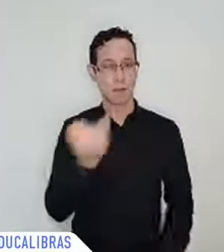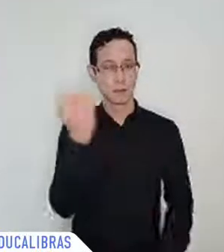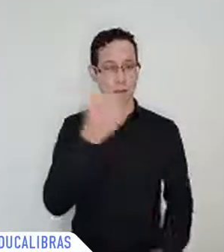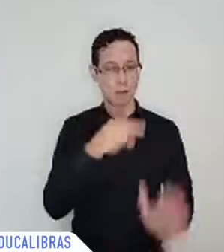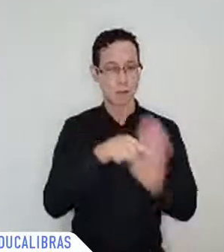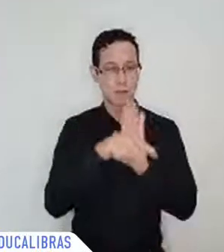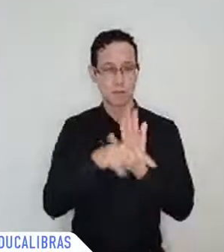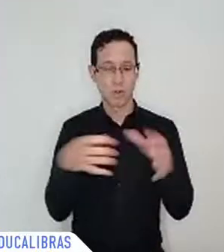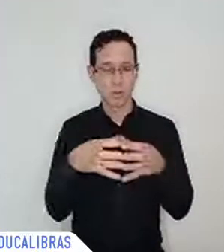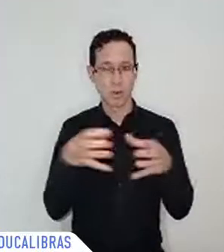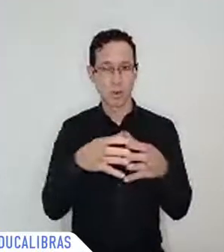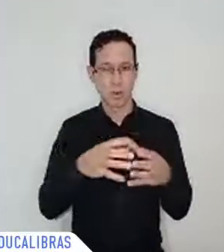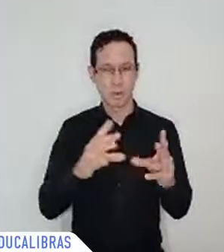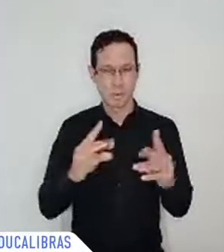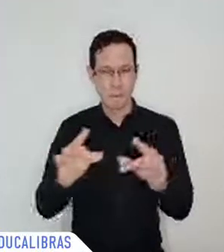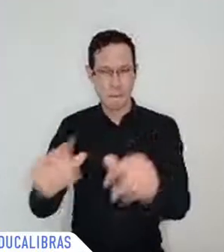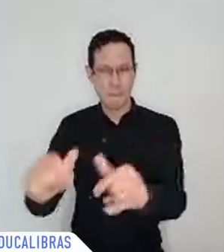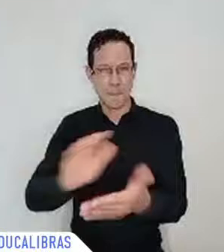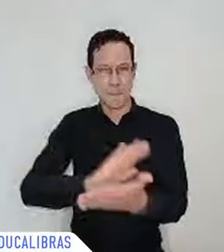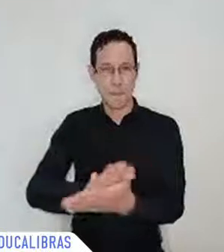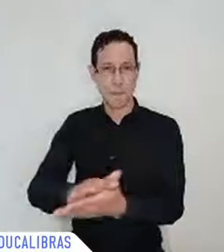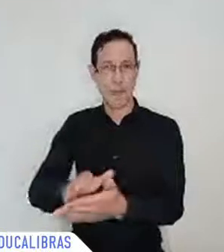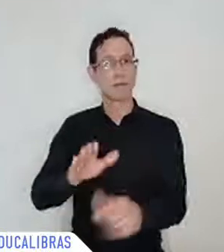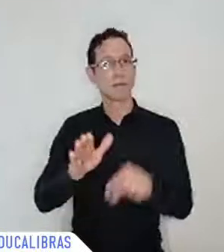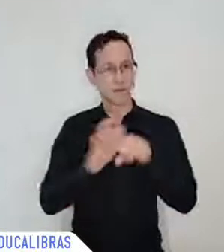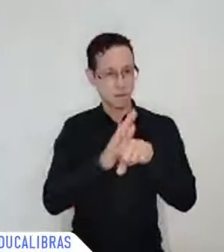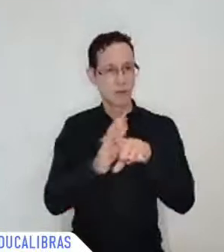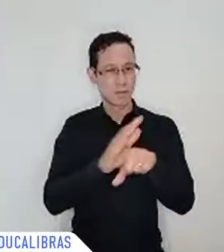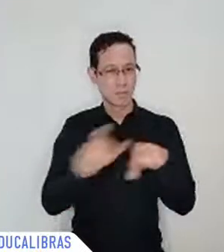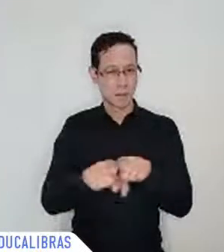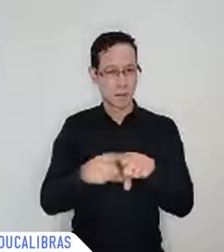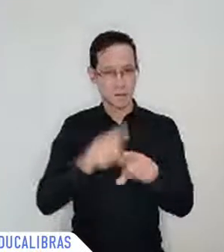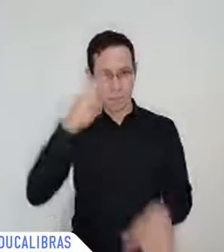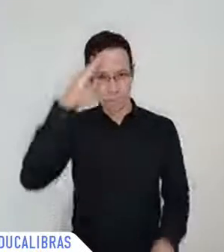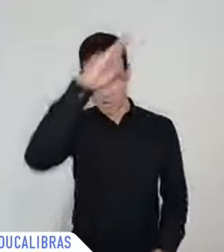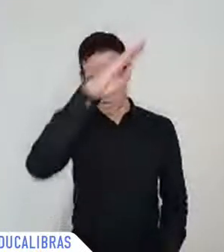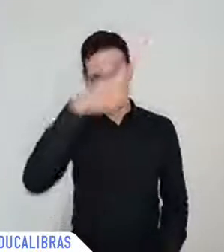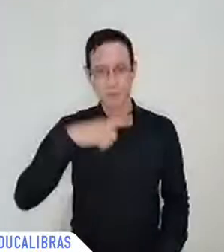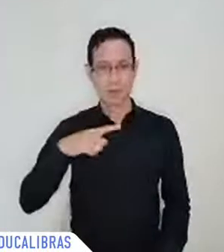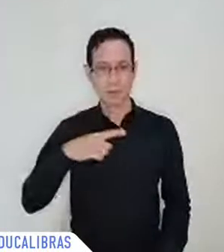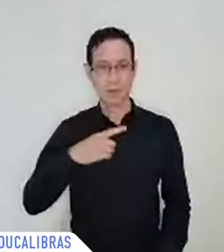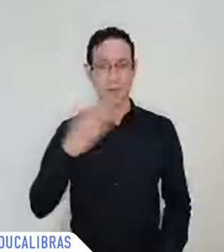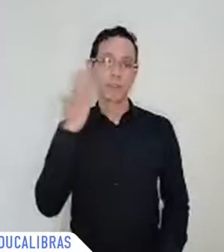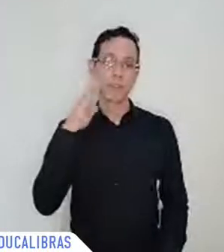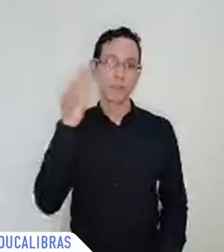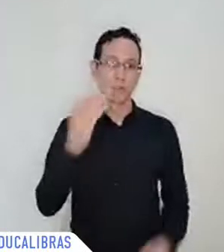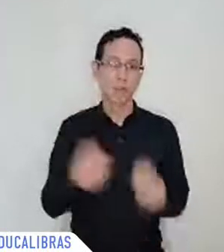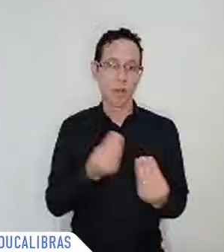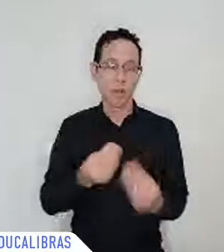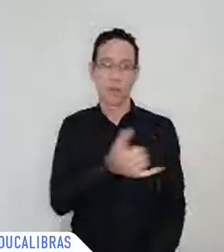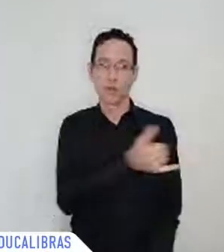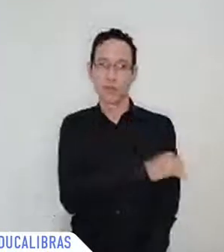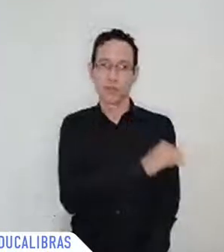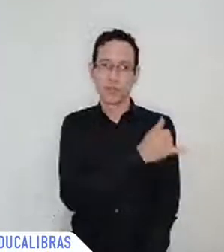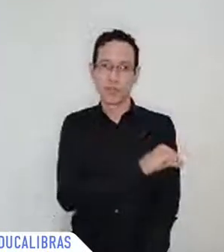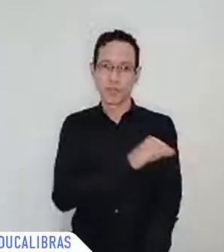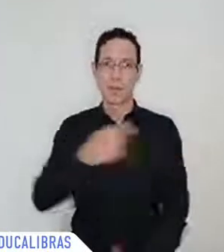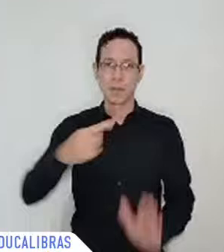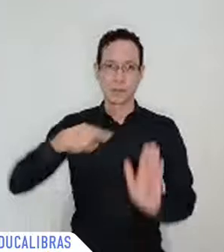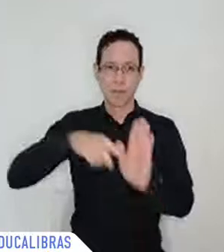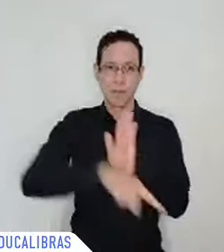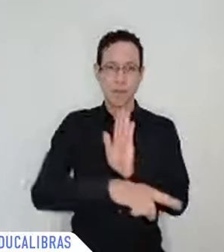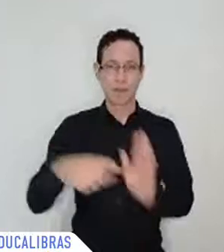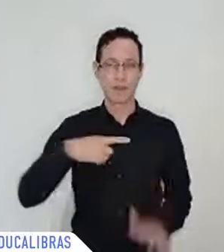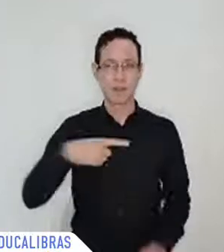It's a very important book that analyzes from extermination groups all the way to Bolsonaro, and